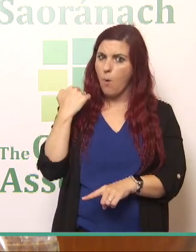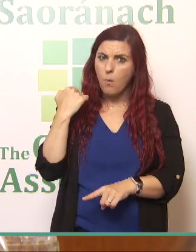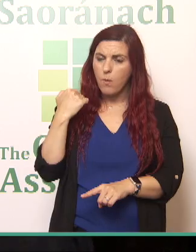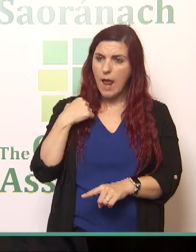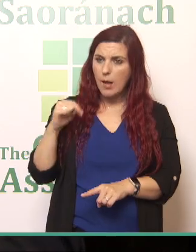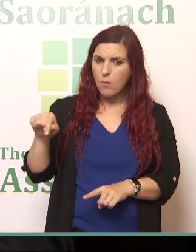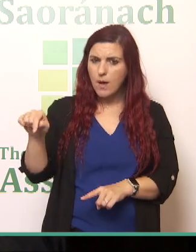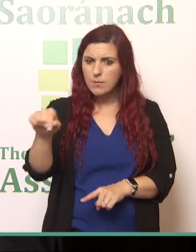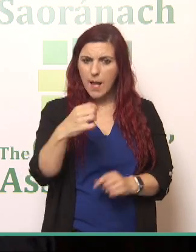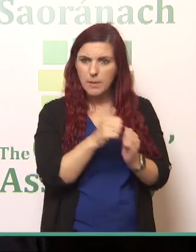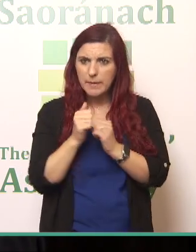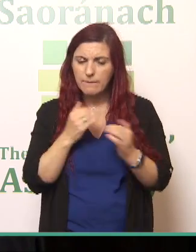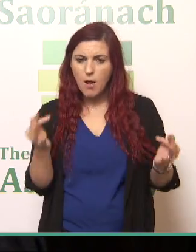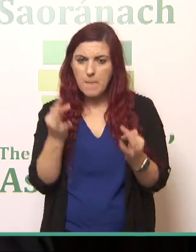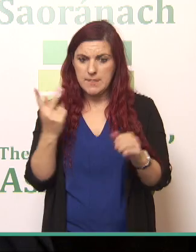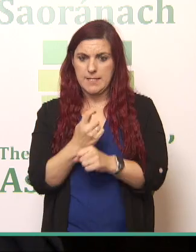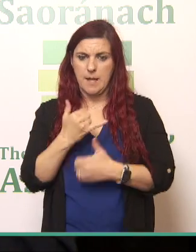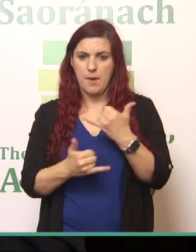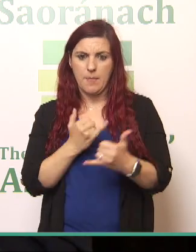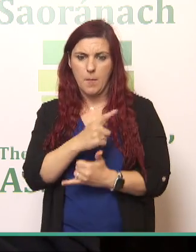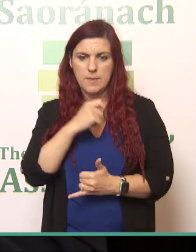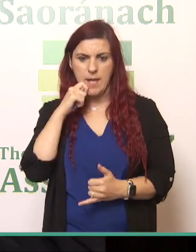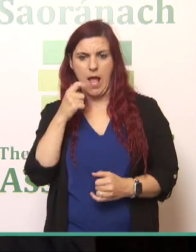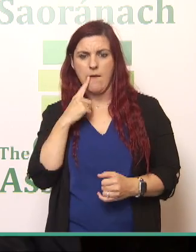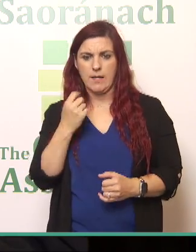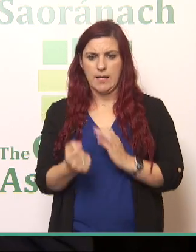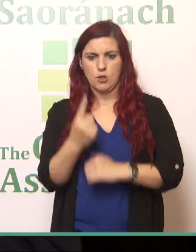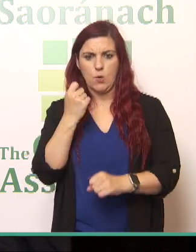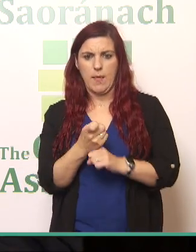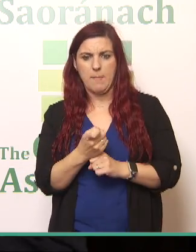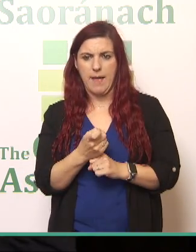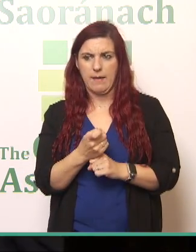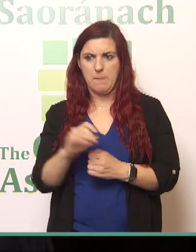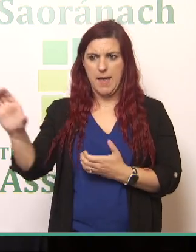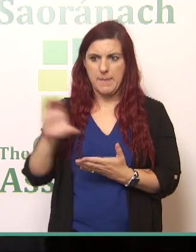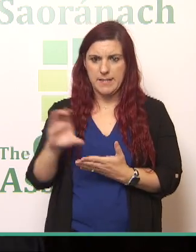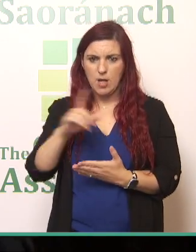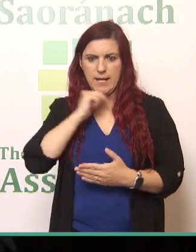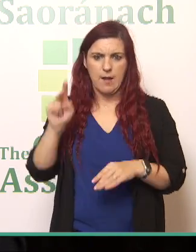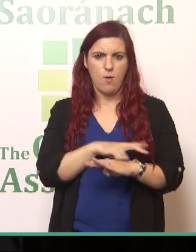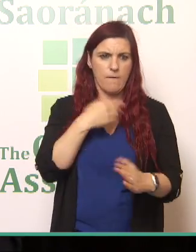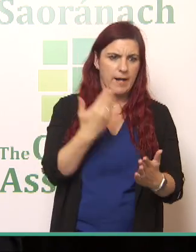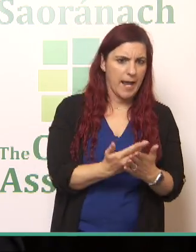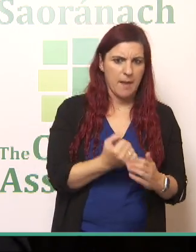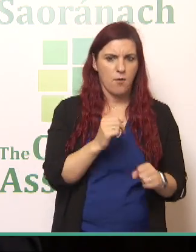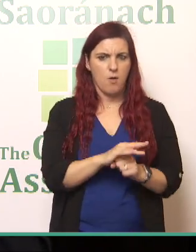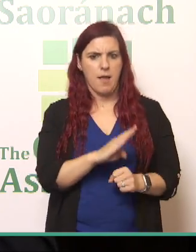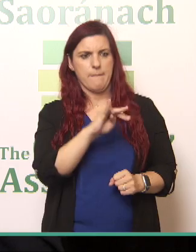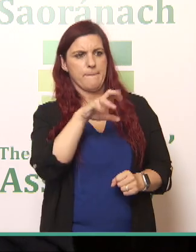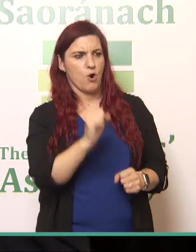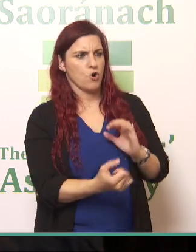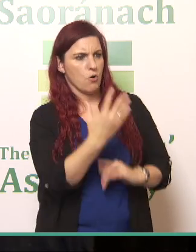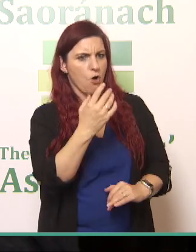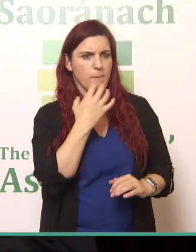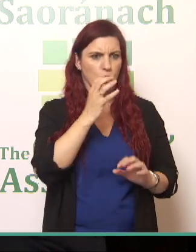me, I have a problem with my single farm payment. They're saying I have an overclaim, I have furze growing on the hill, or I have rushes growing